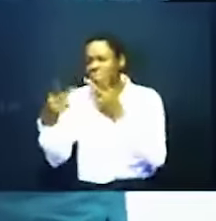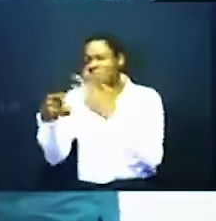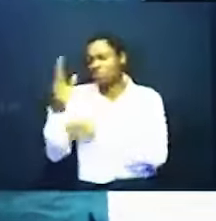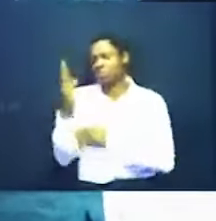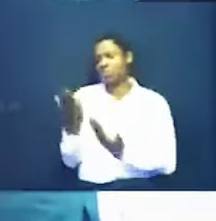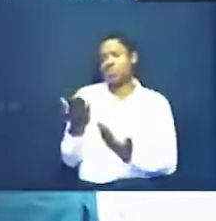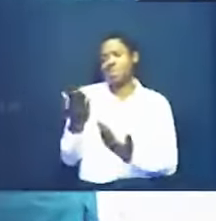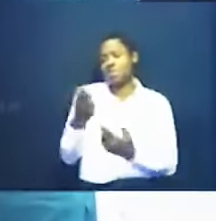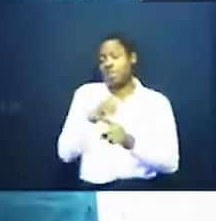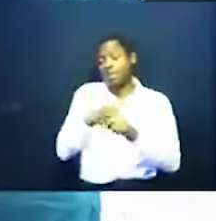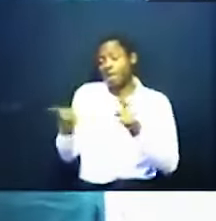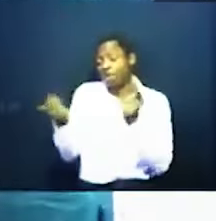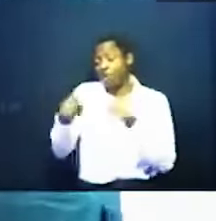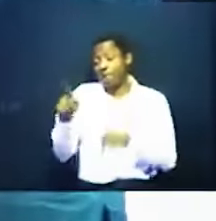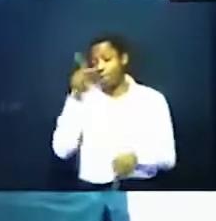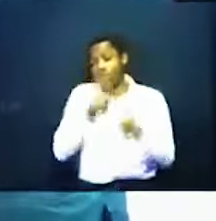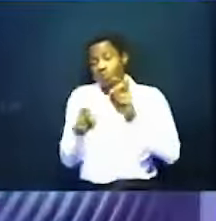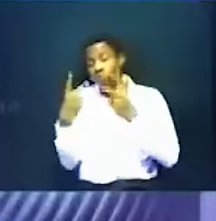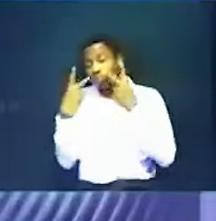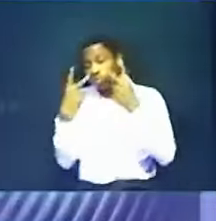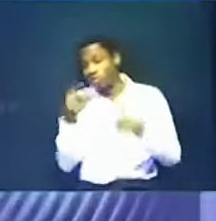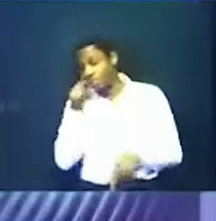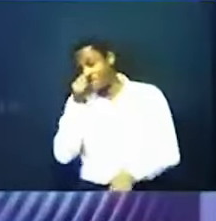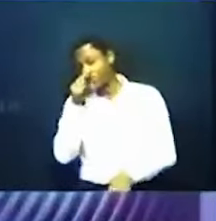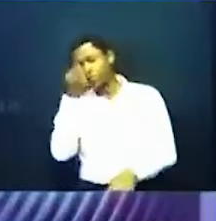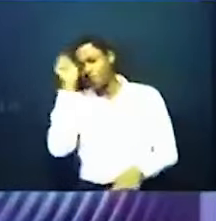But let them see the image of God.